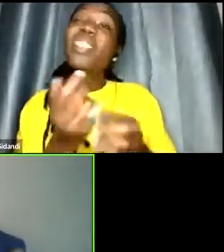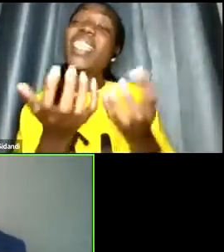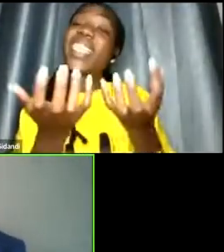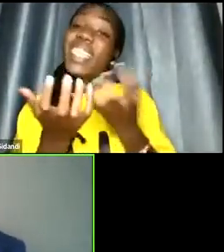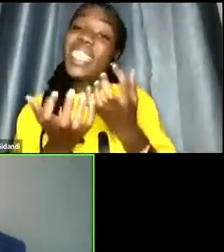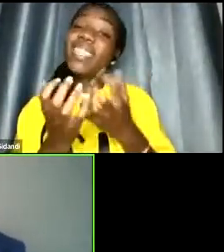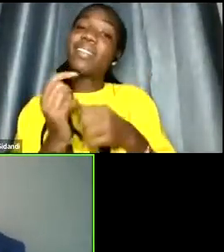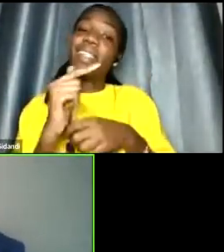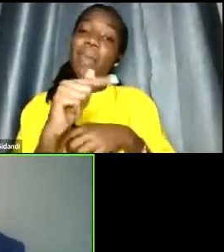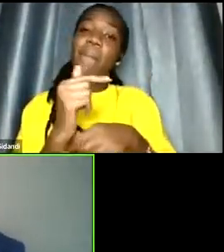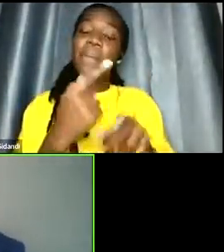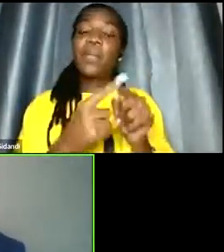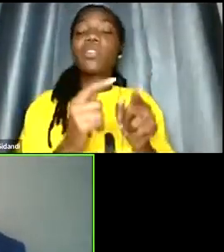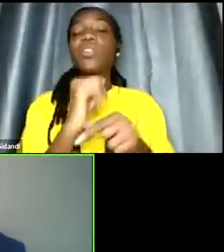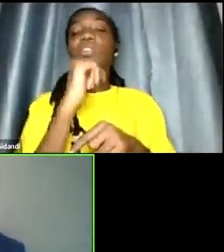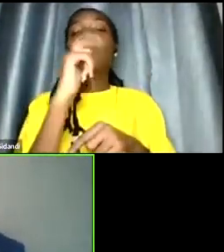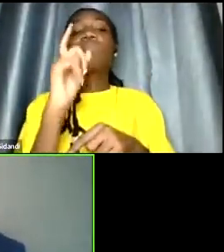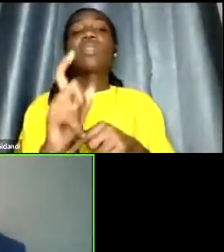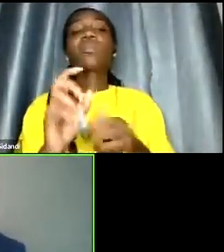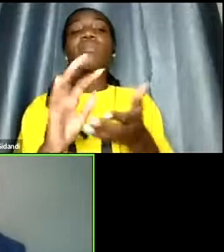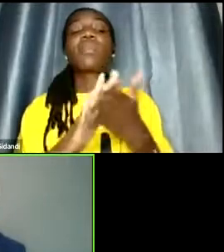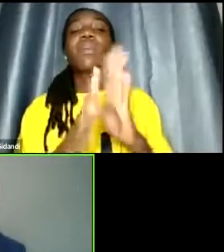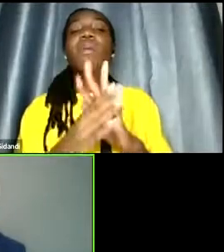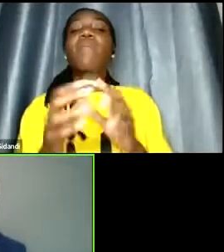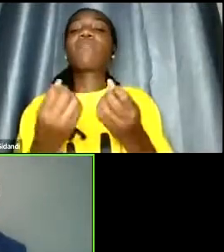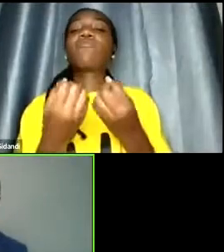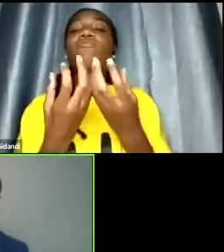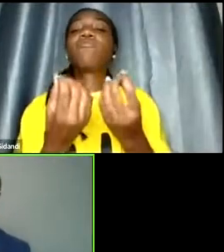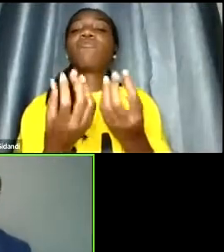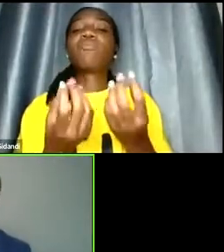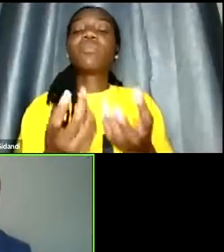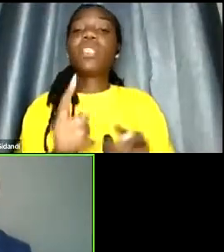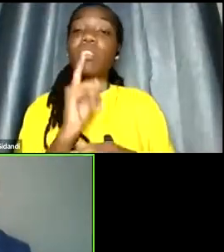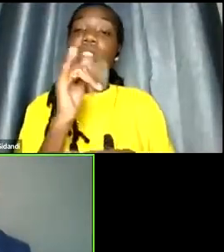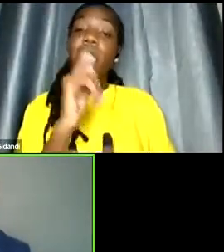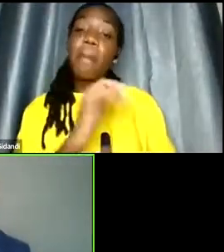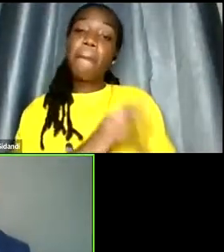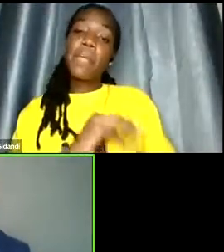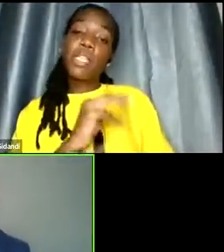but they might not be as critical. We call these mission critical roles.